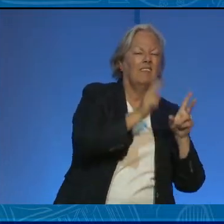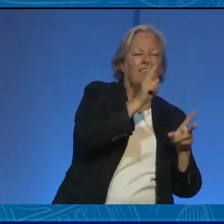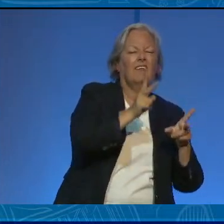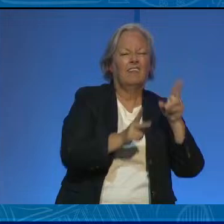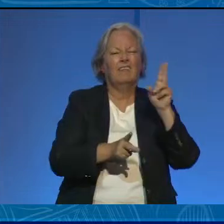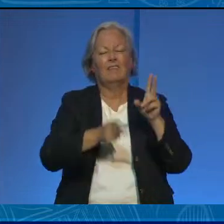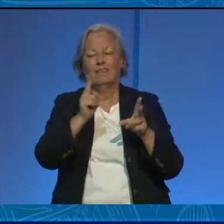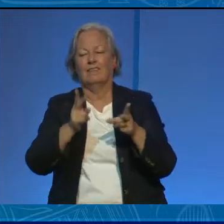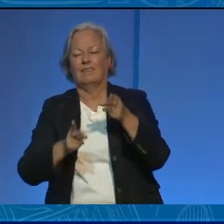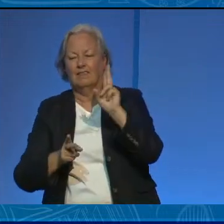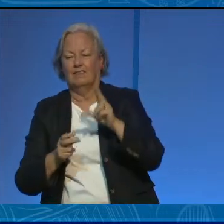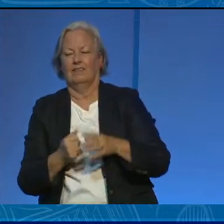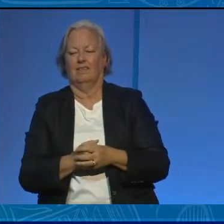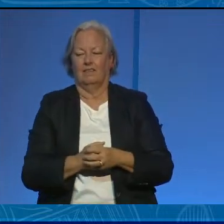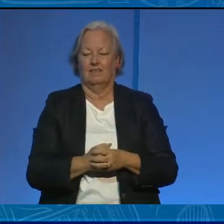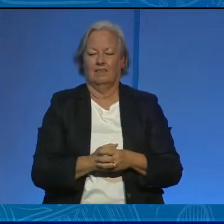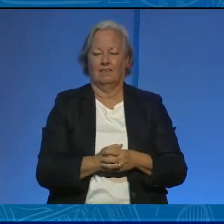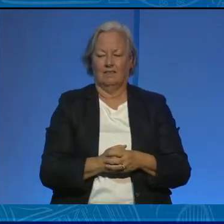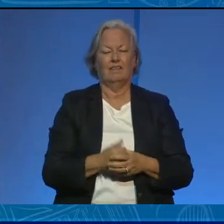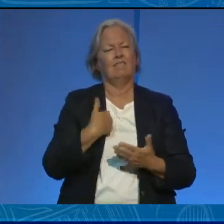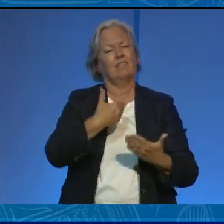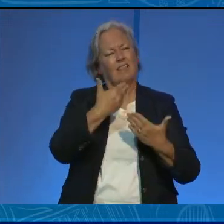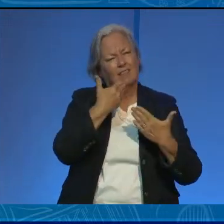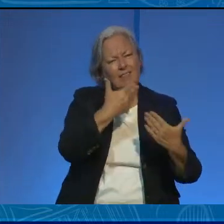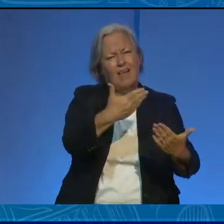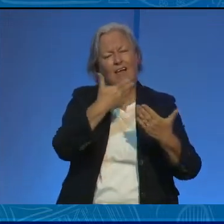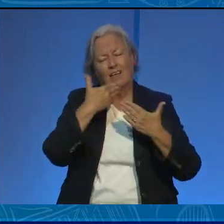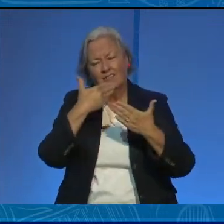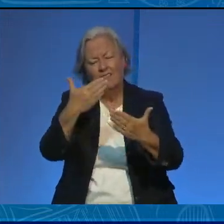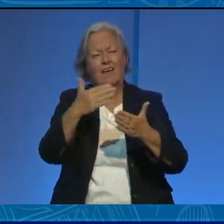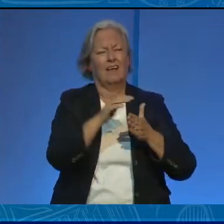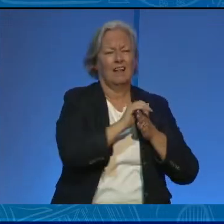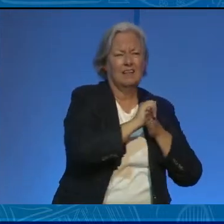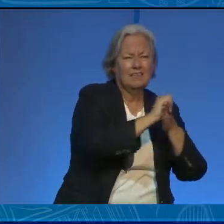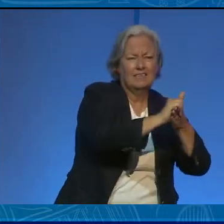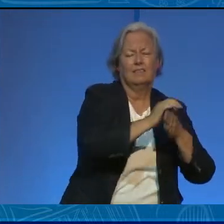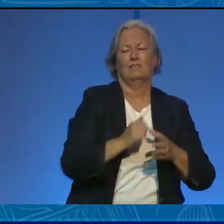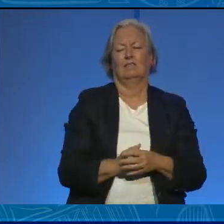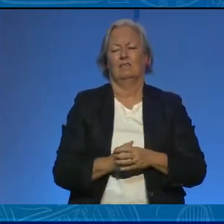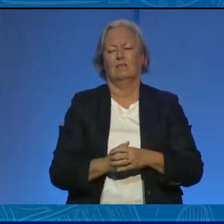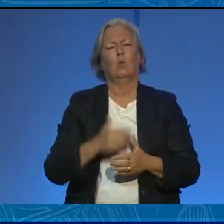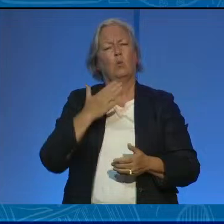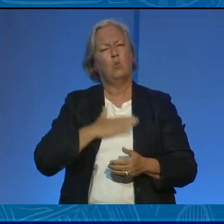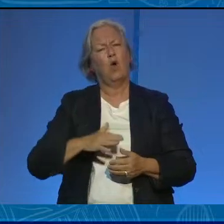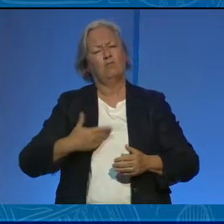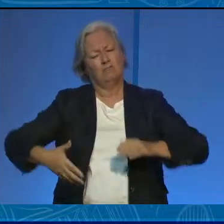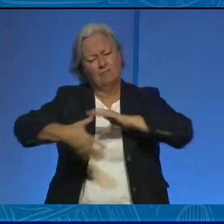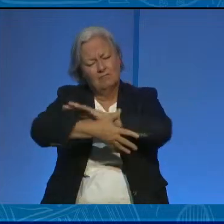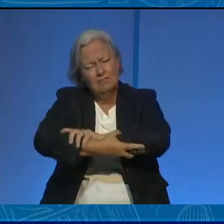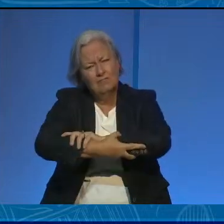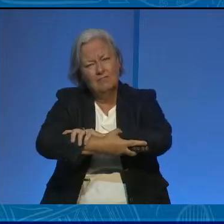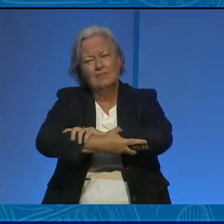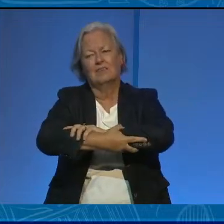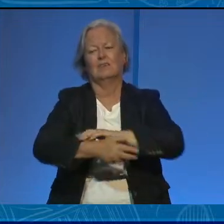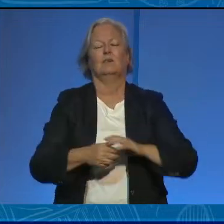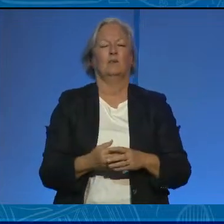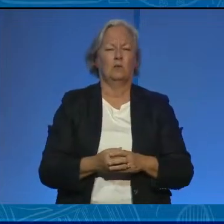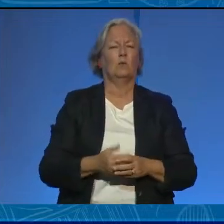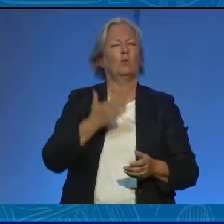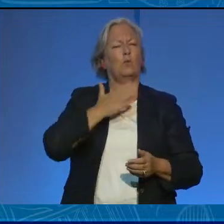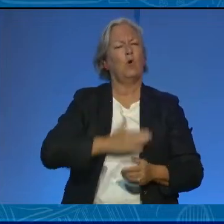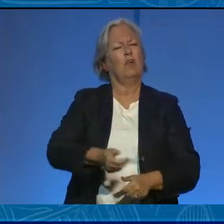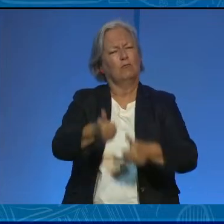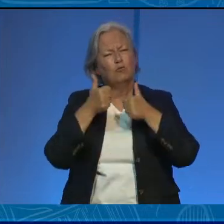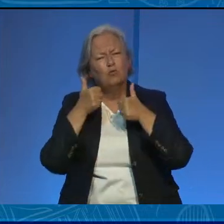happen. Encouraged to take the lead. For the exchange of best practices. Let's do it together. We need that spirit of inclusivity